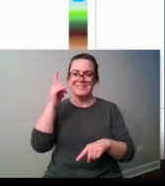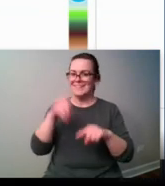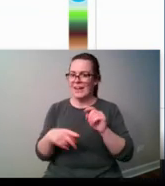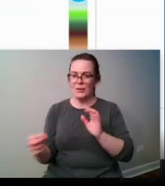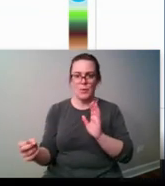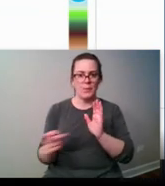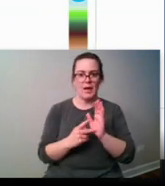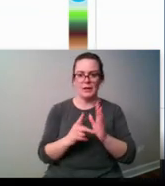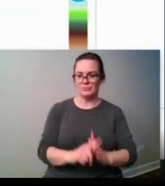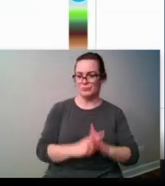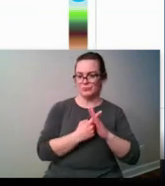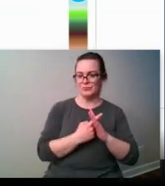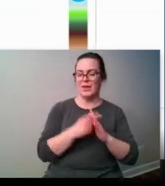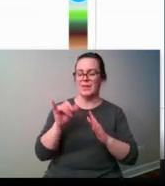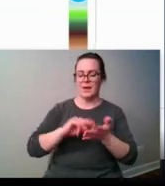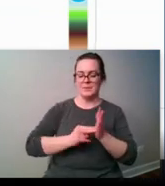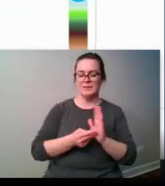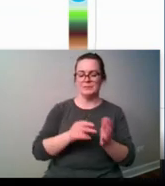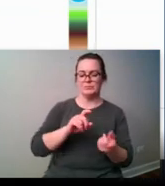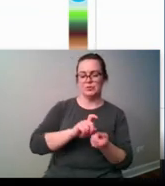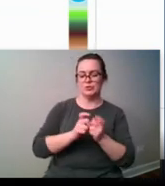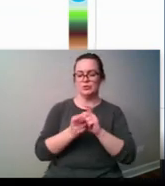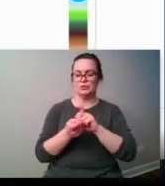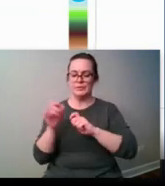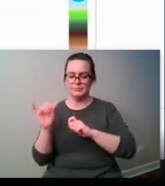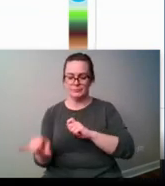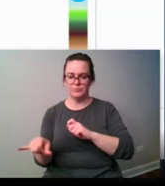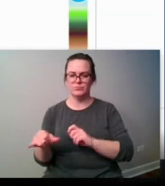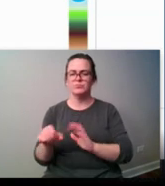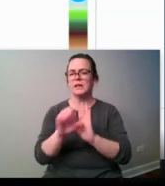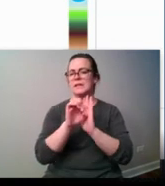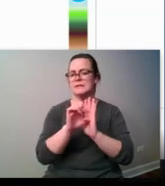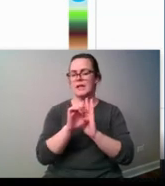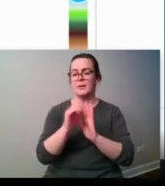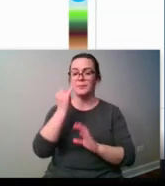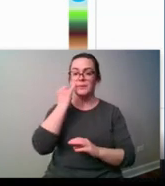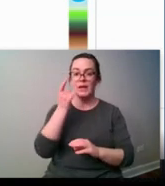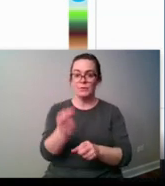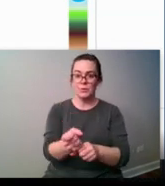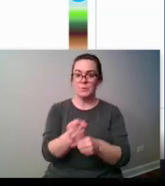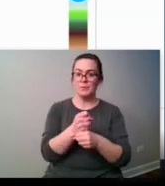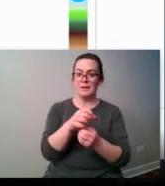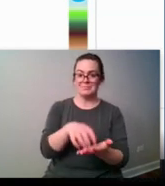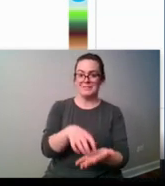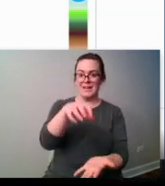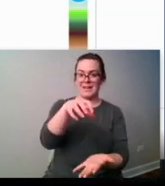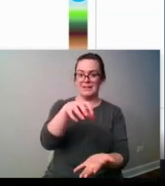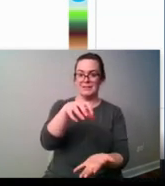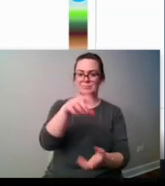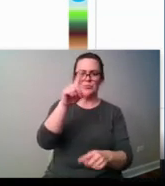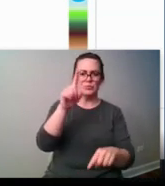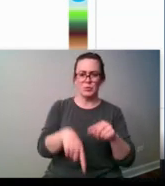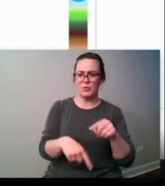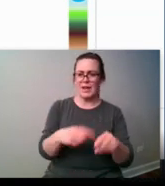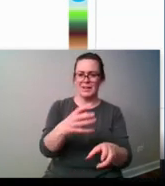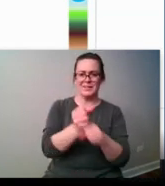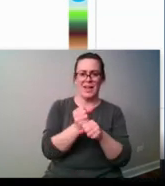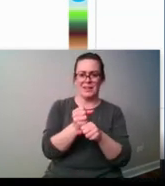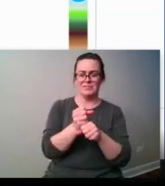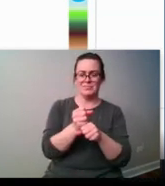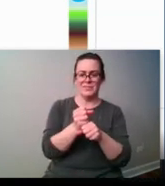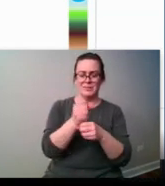again. For example, you cannot change a cake back to its original ingredients again. Irreversible changes